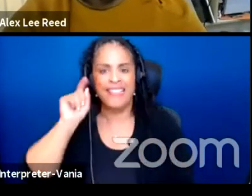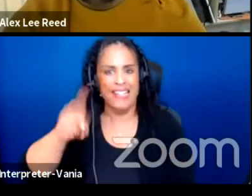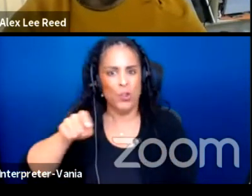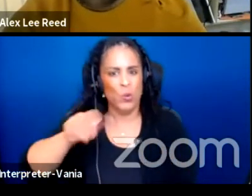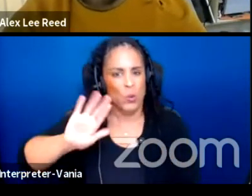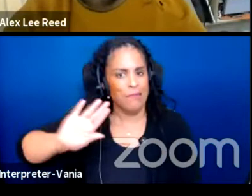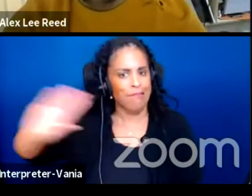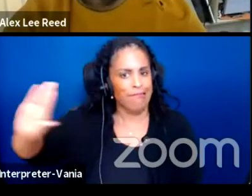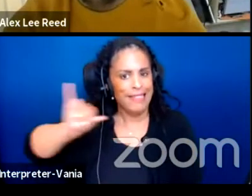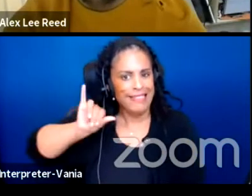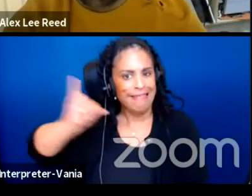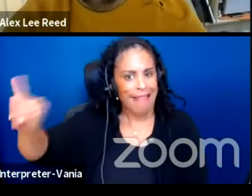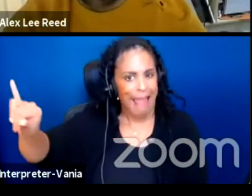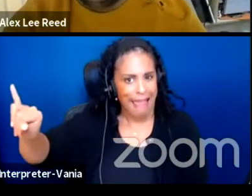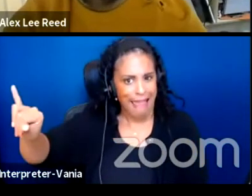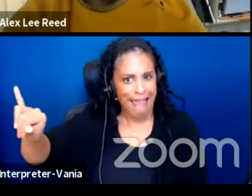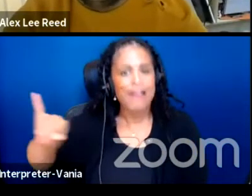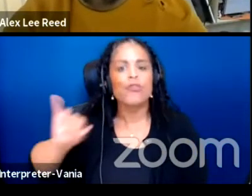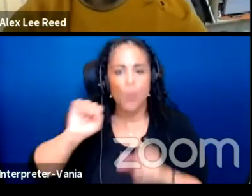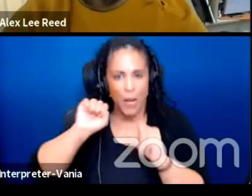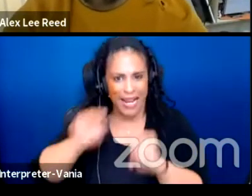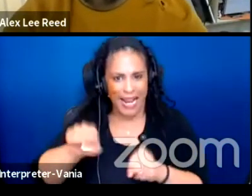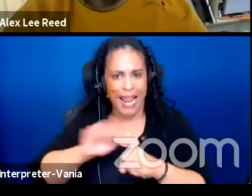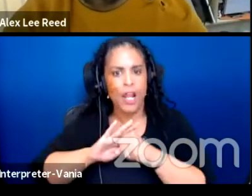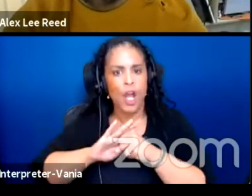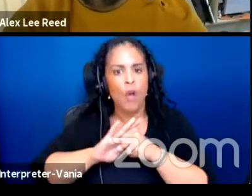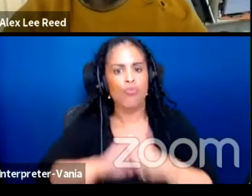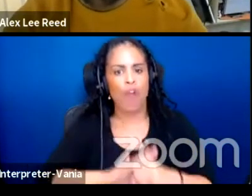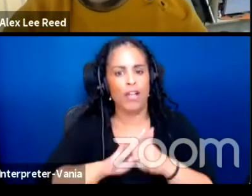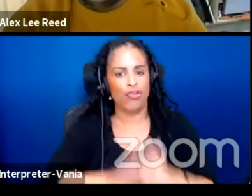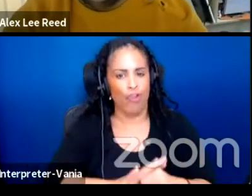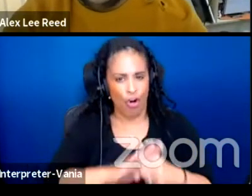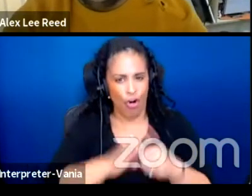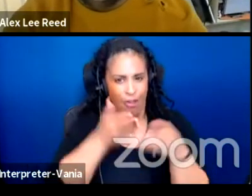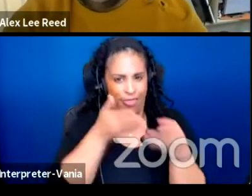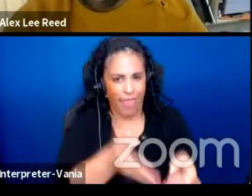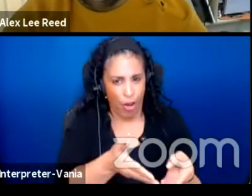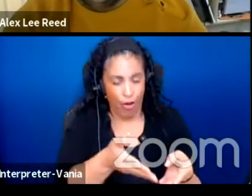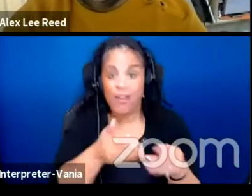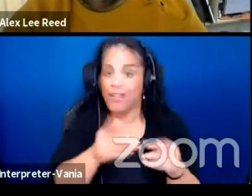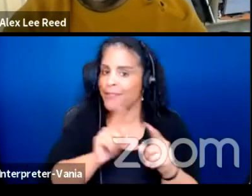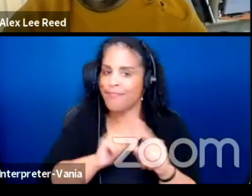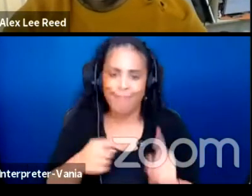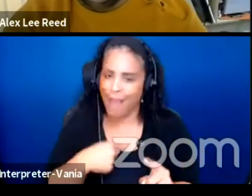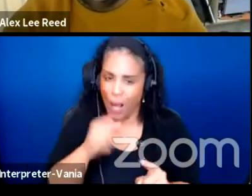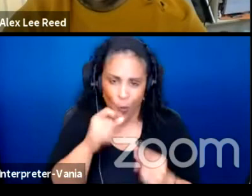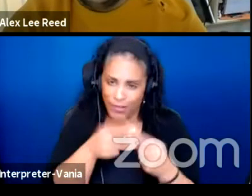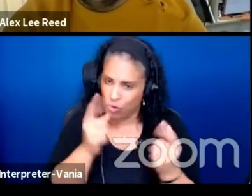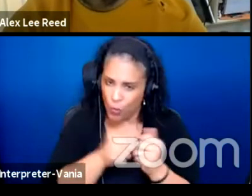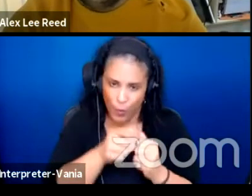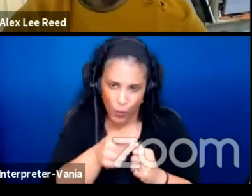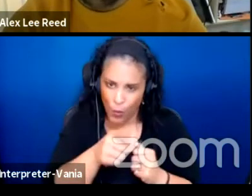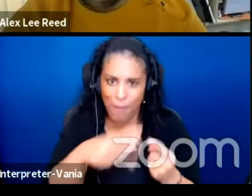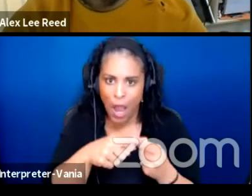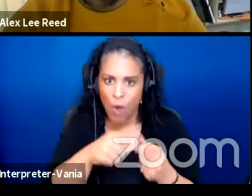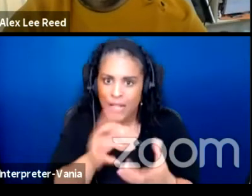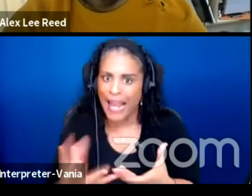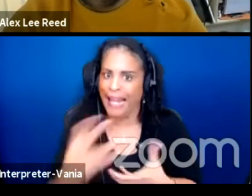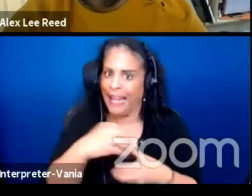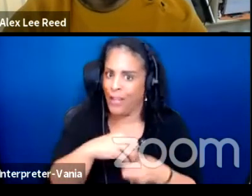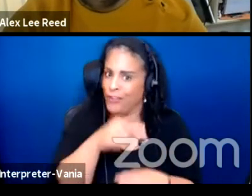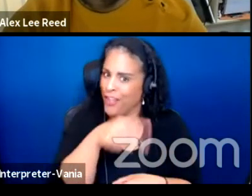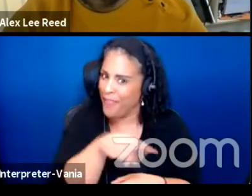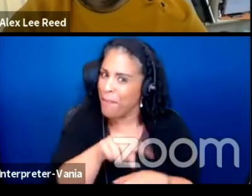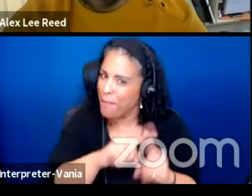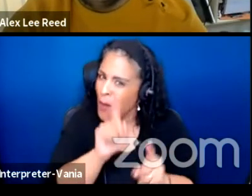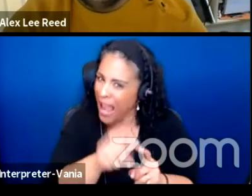stay outside in order to put the right pressure where it needs to be. But I don't disagree with you at all about engaging them, but we have to